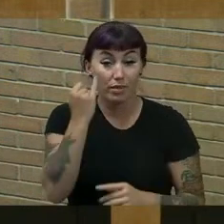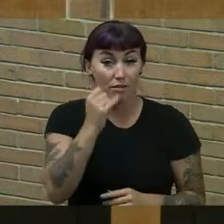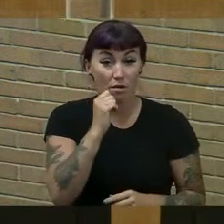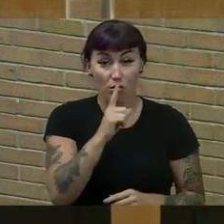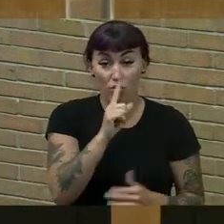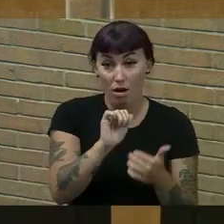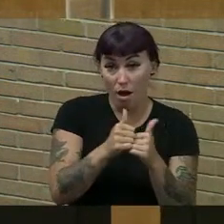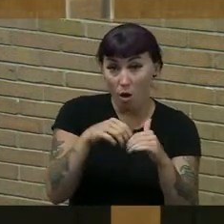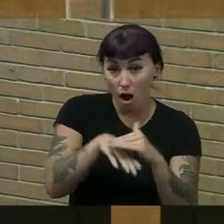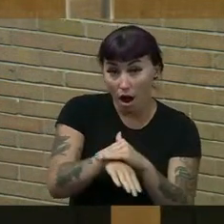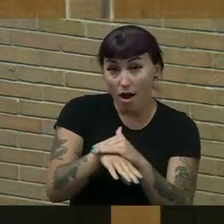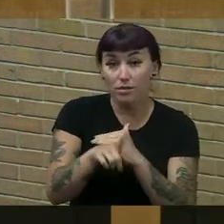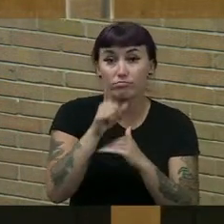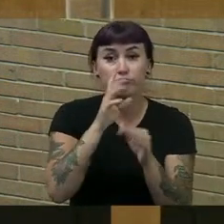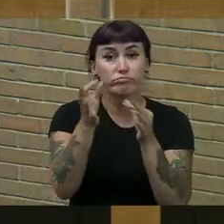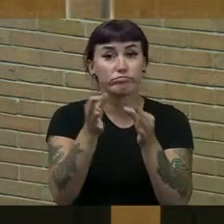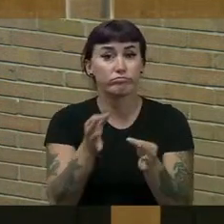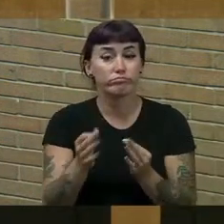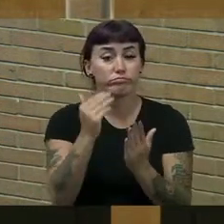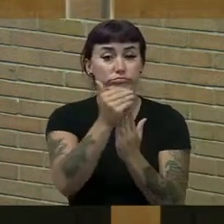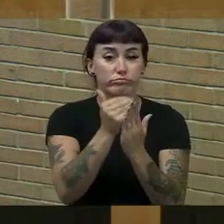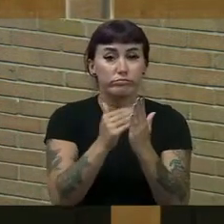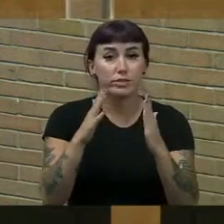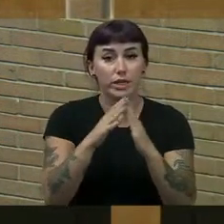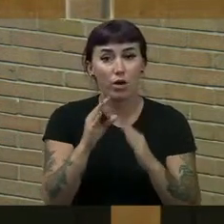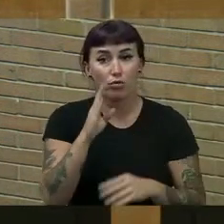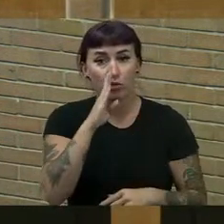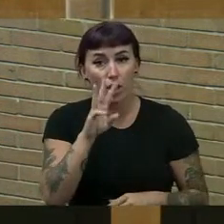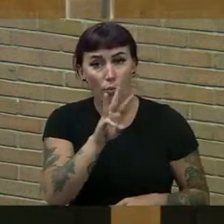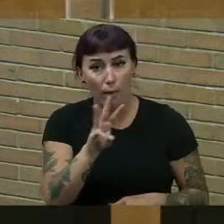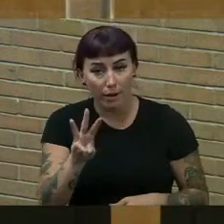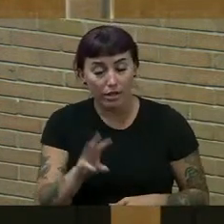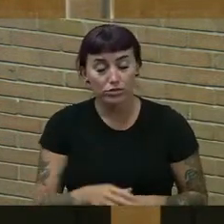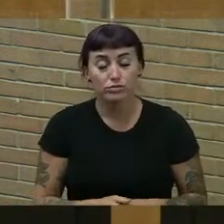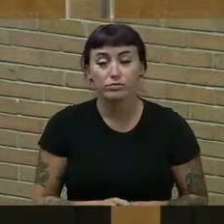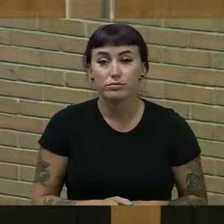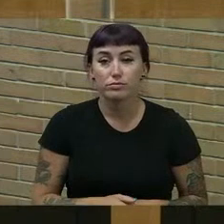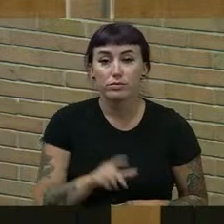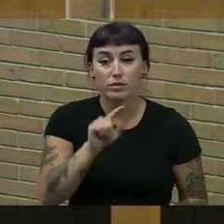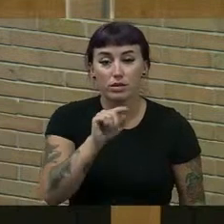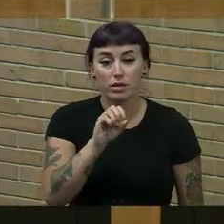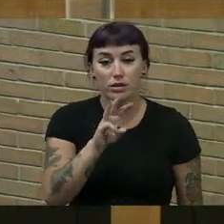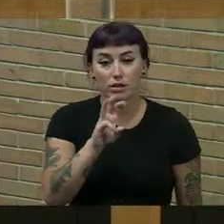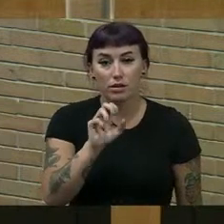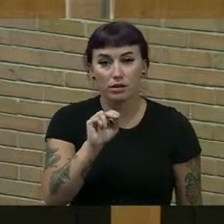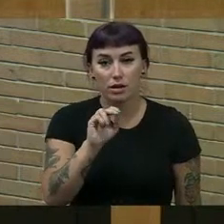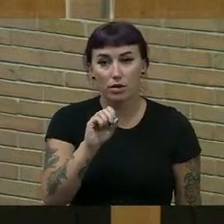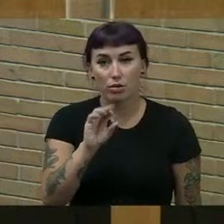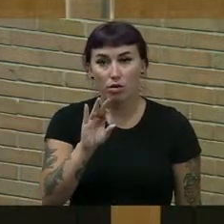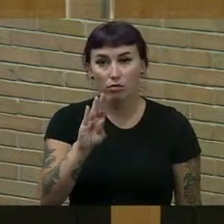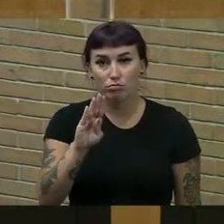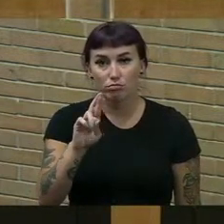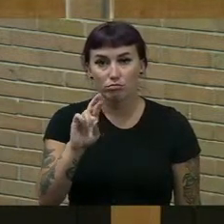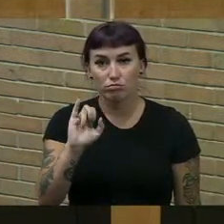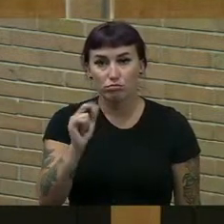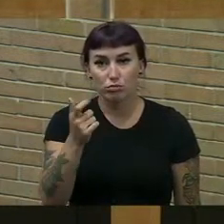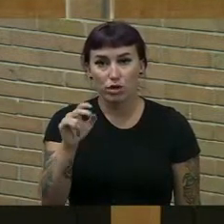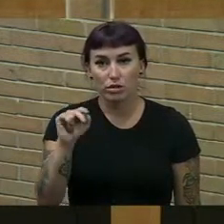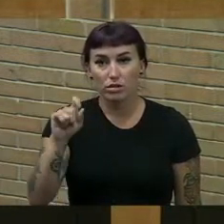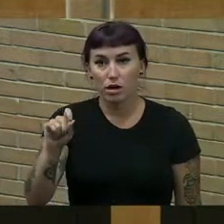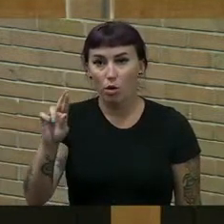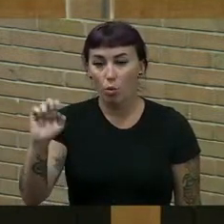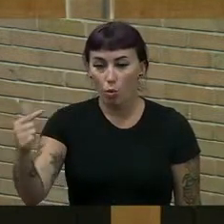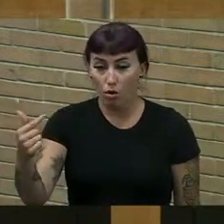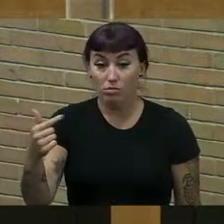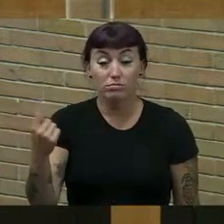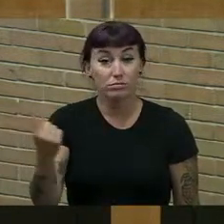sure how to do that, there are instructions on the Town of Brighton webpage at townofbrighton.org.